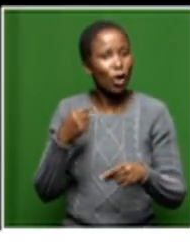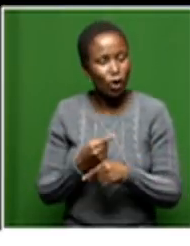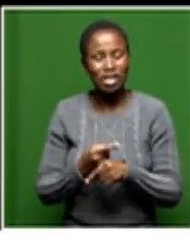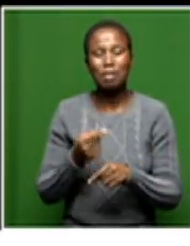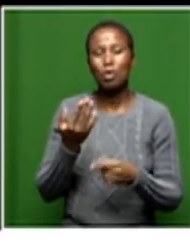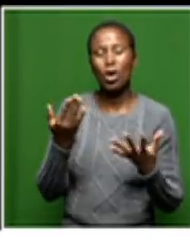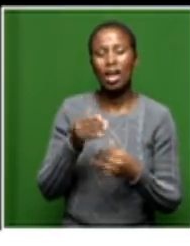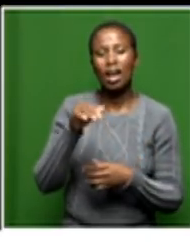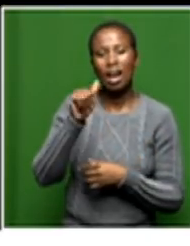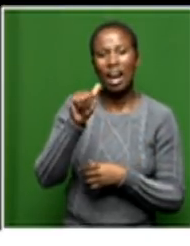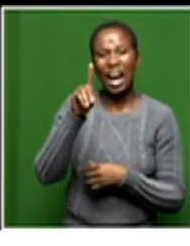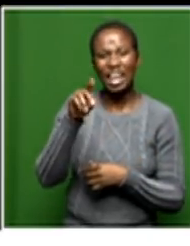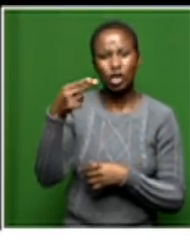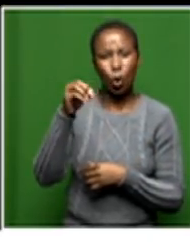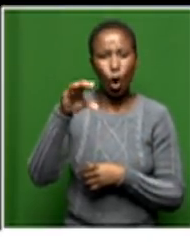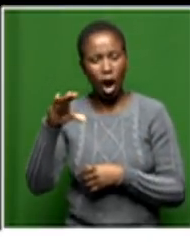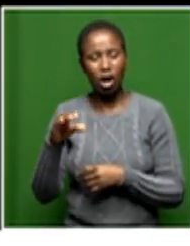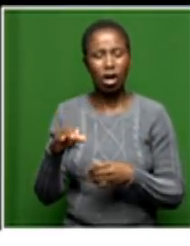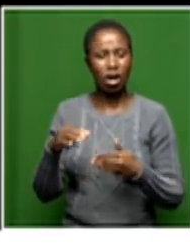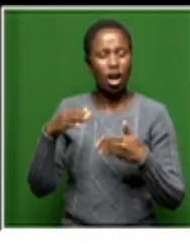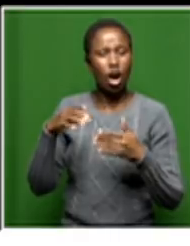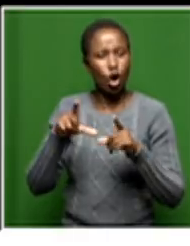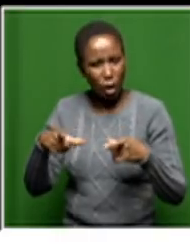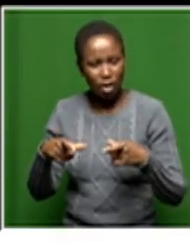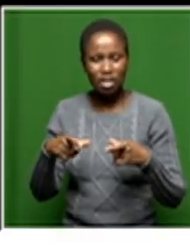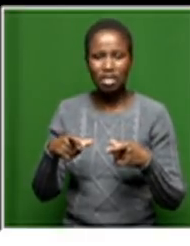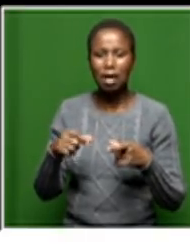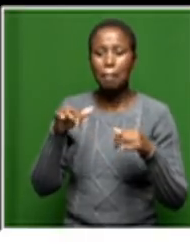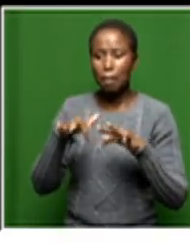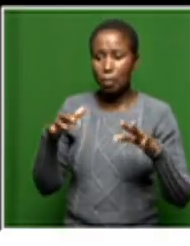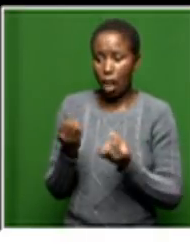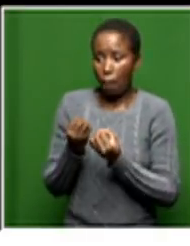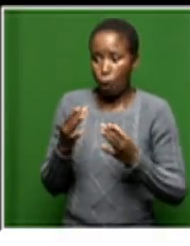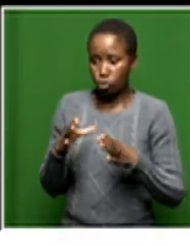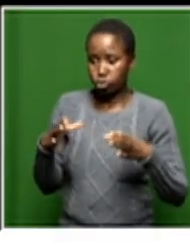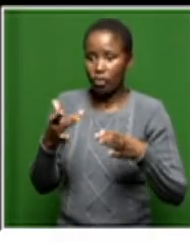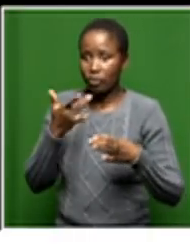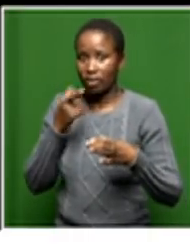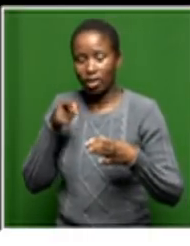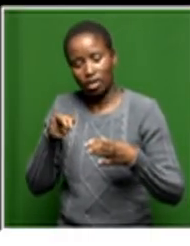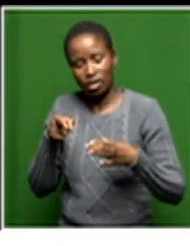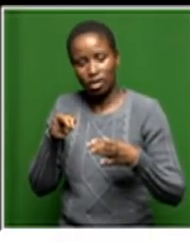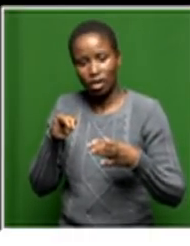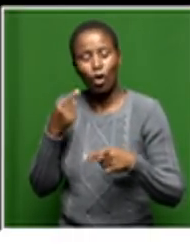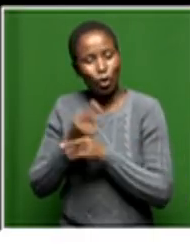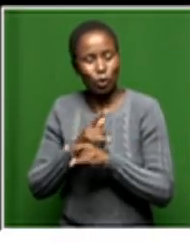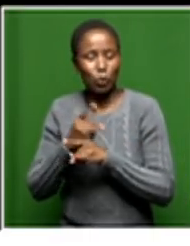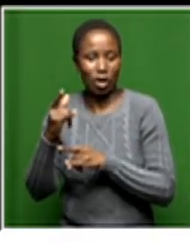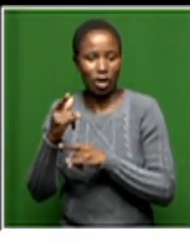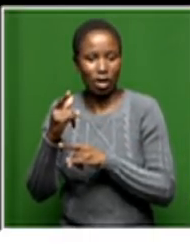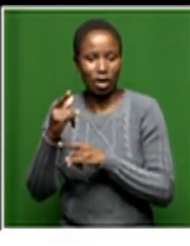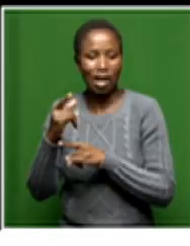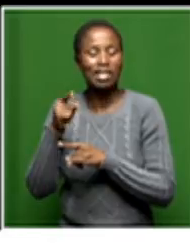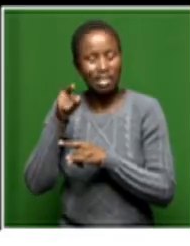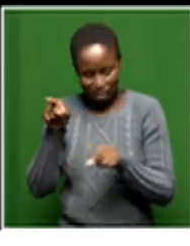hoc committees, they always have larger numbers to influence the outcome. So it all goes back to those who've got the majority